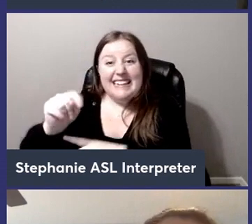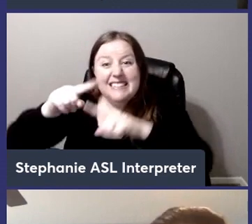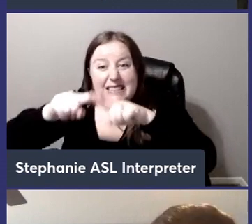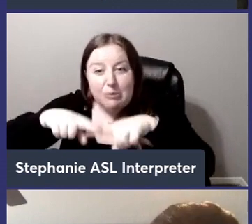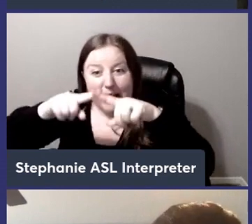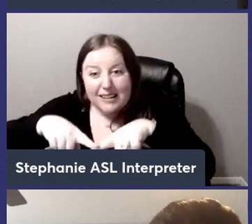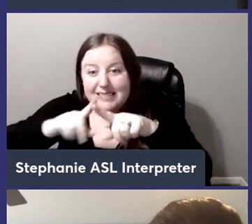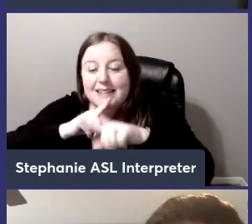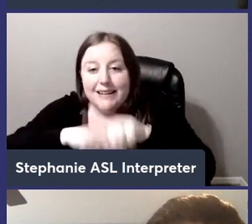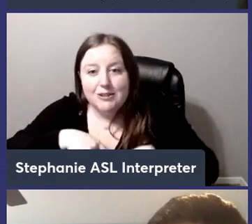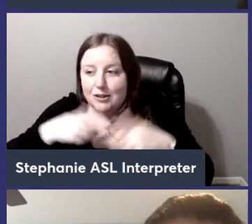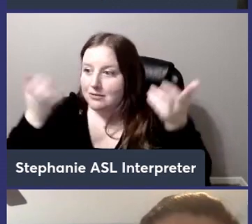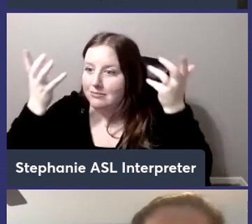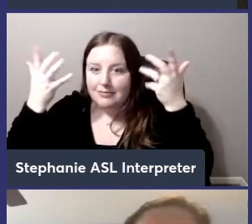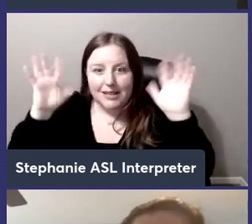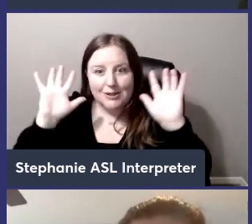much.